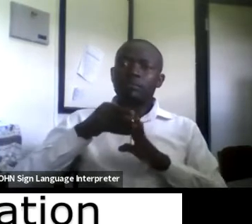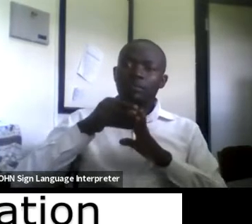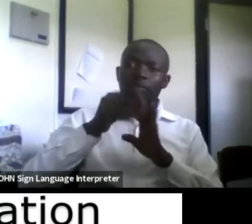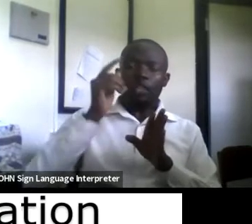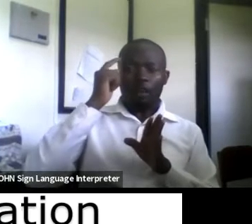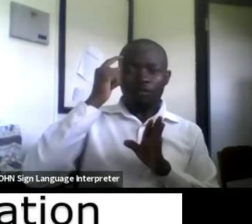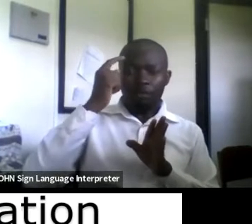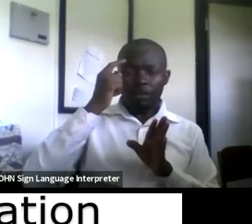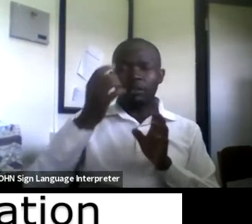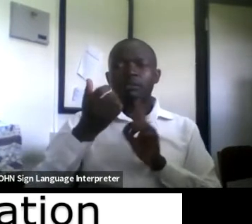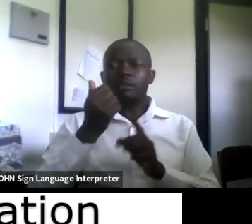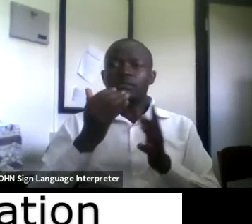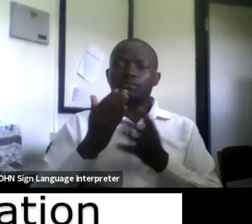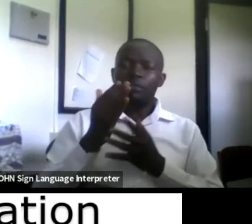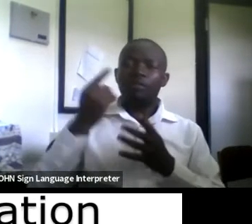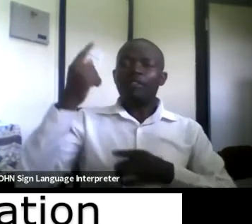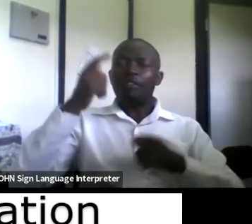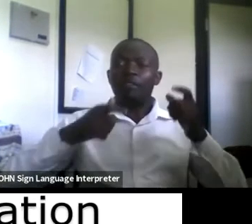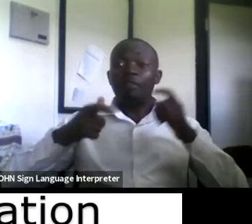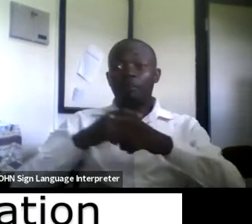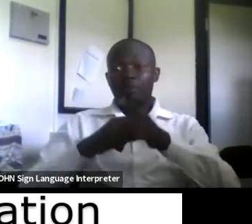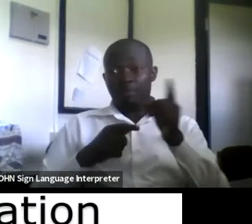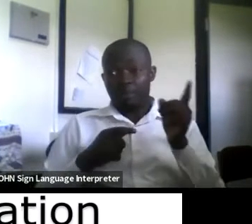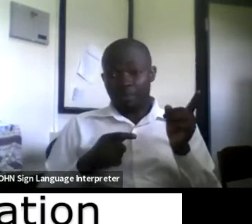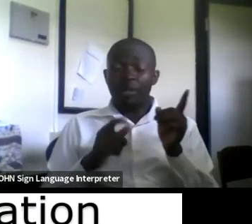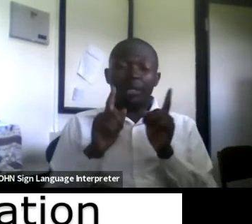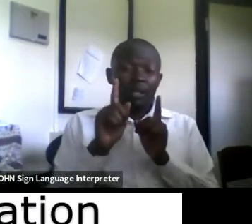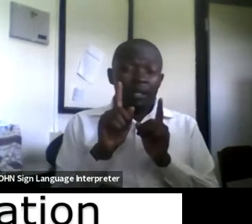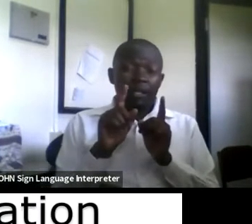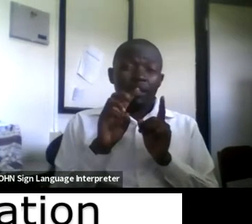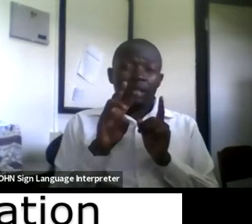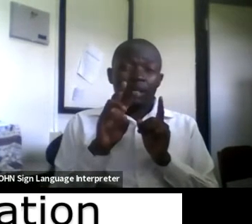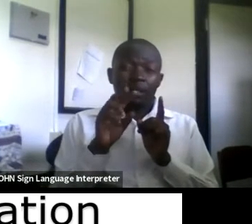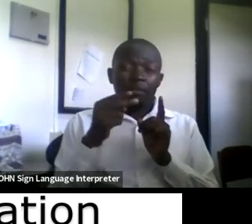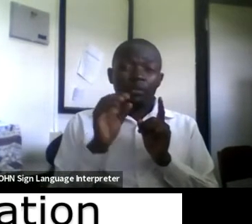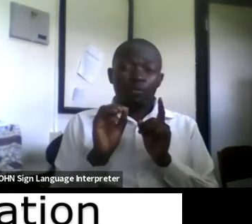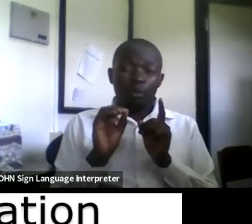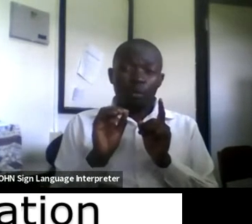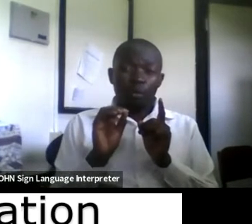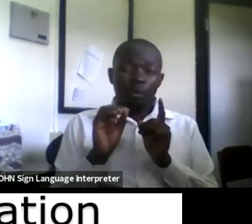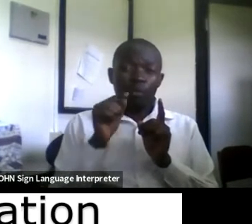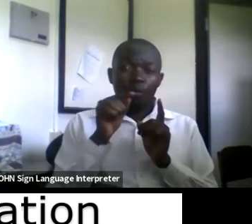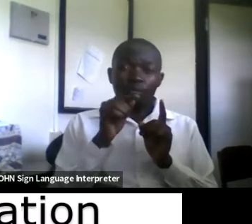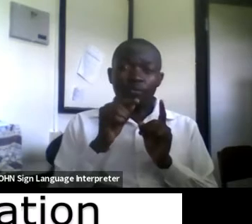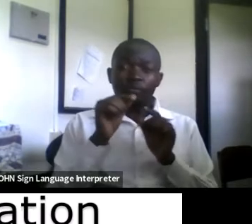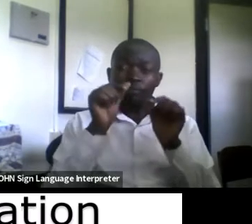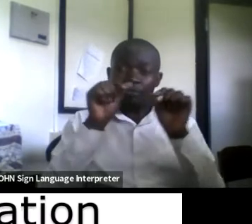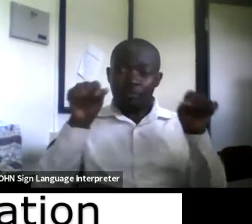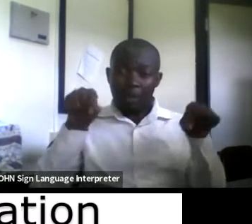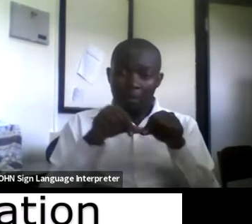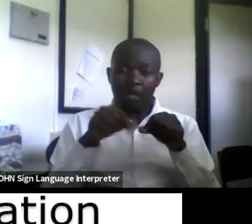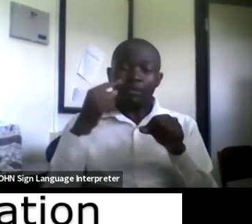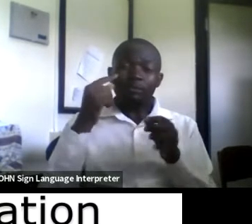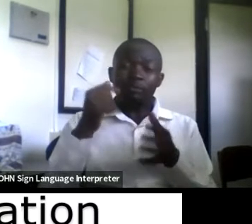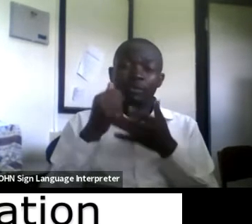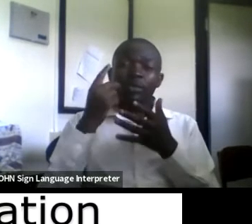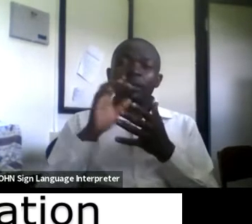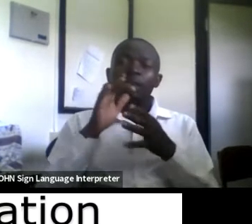people. The WHO framework on integrated people-centered health services came up